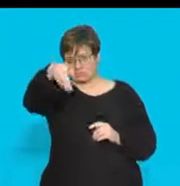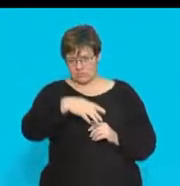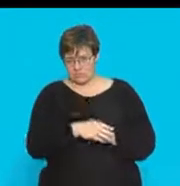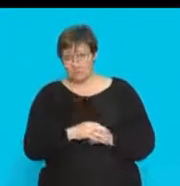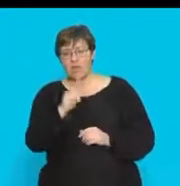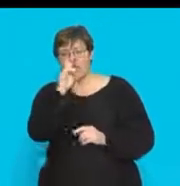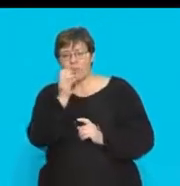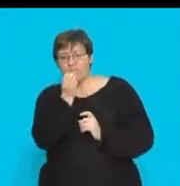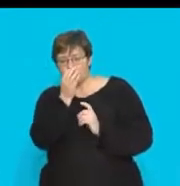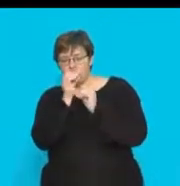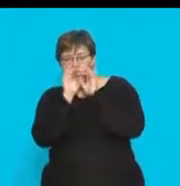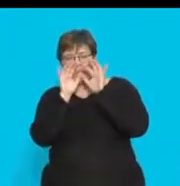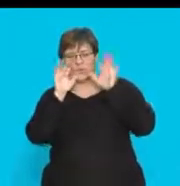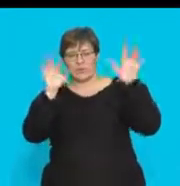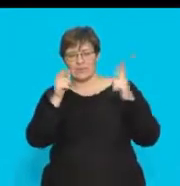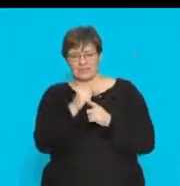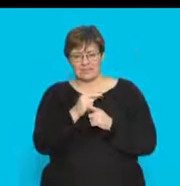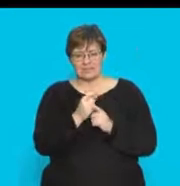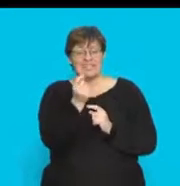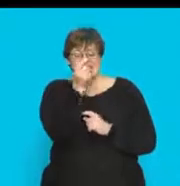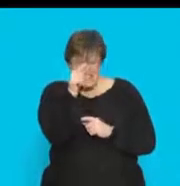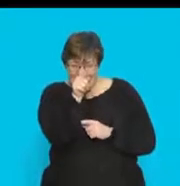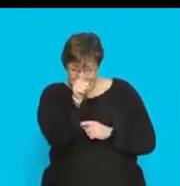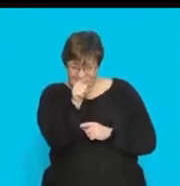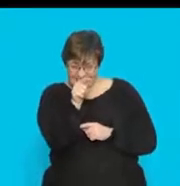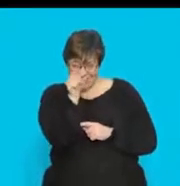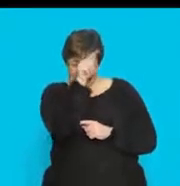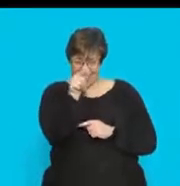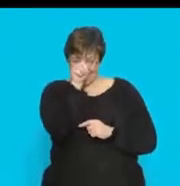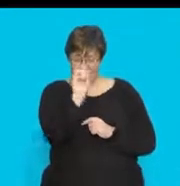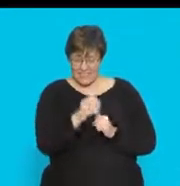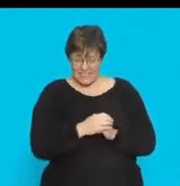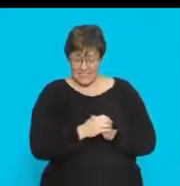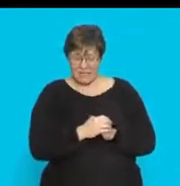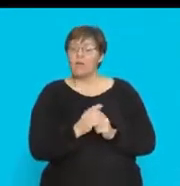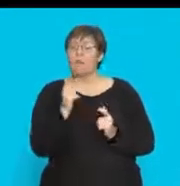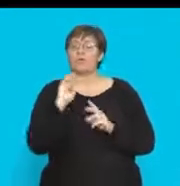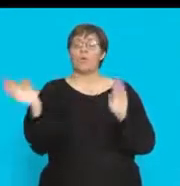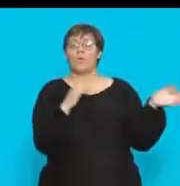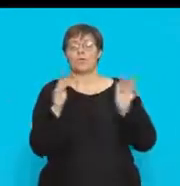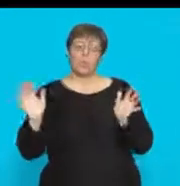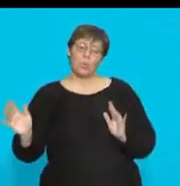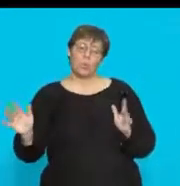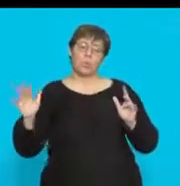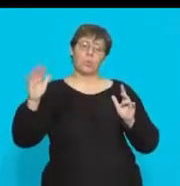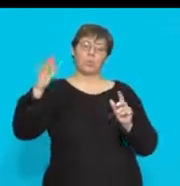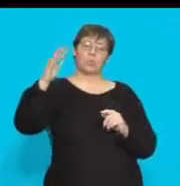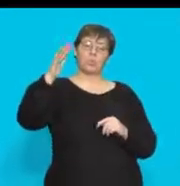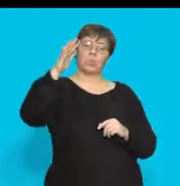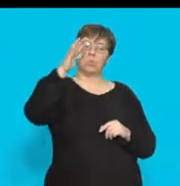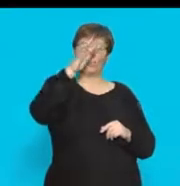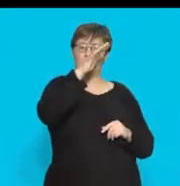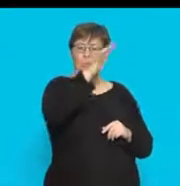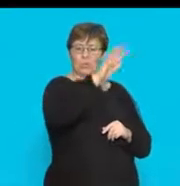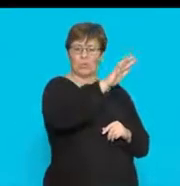here. This is the seed, guys. This is a seed. And what's going to take it? The wind is going to take it, and it's going to blow